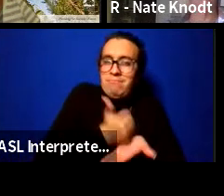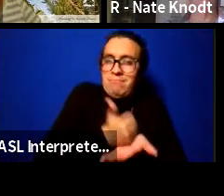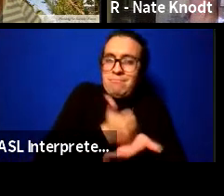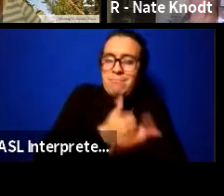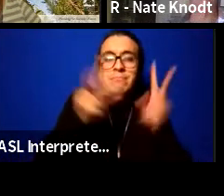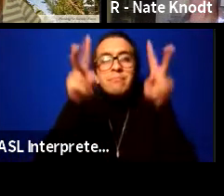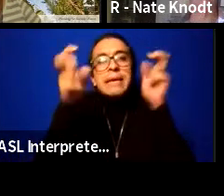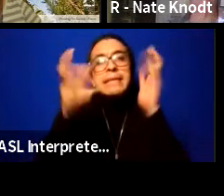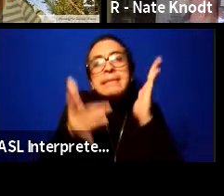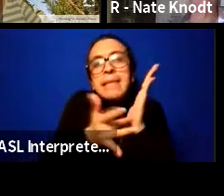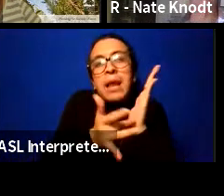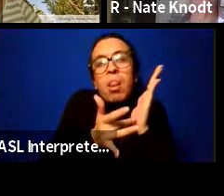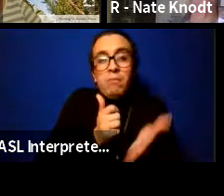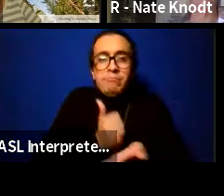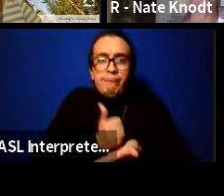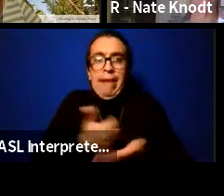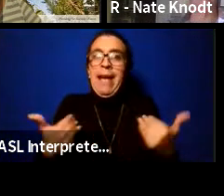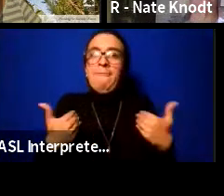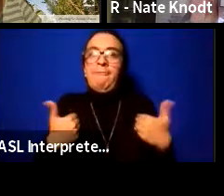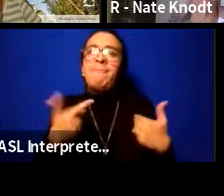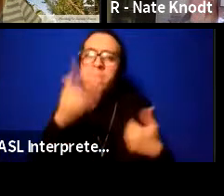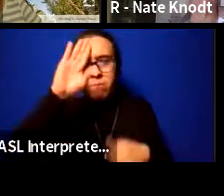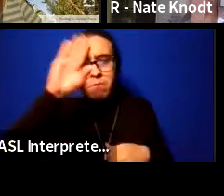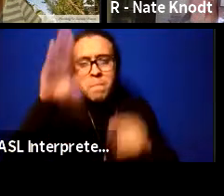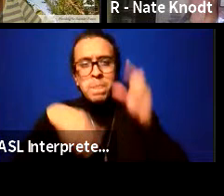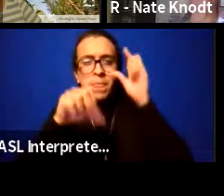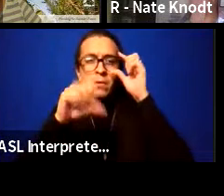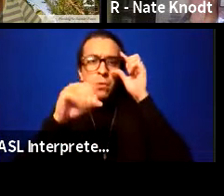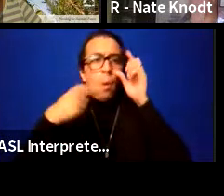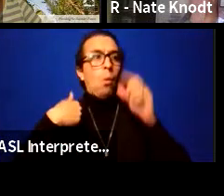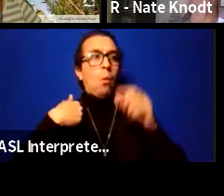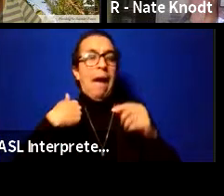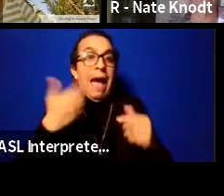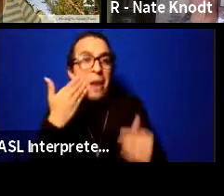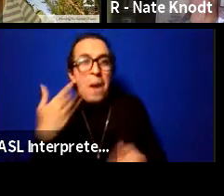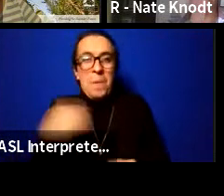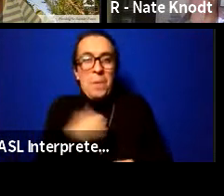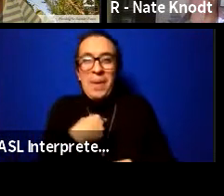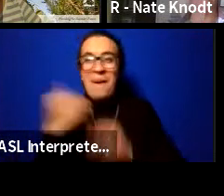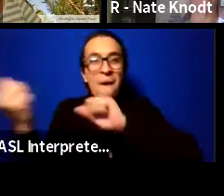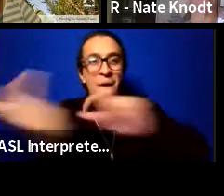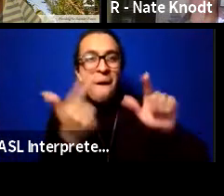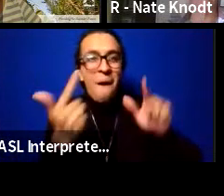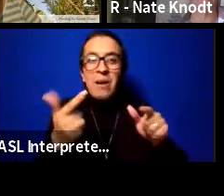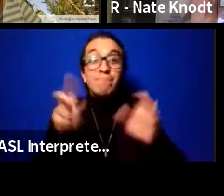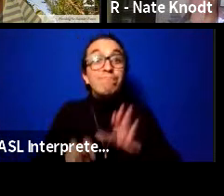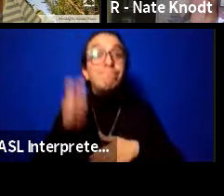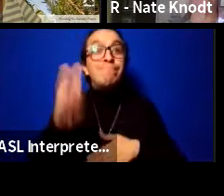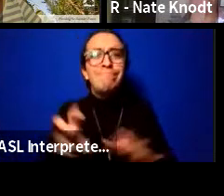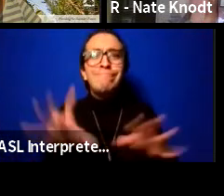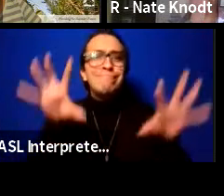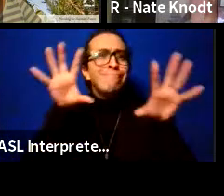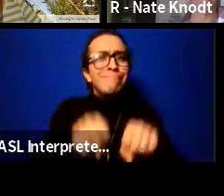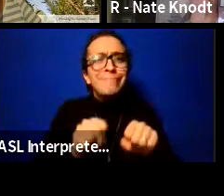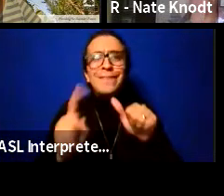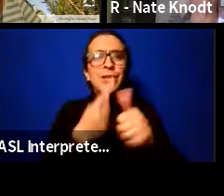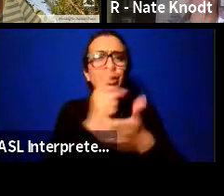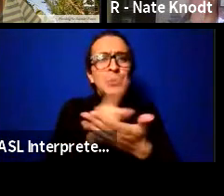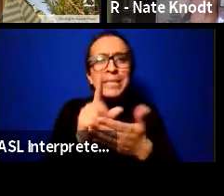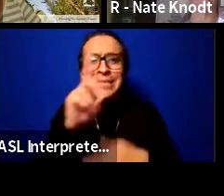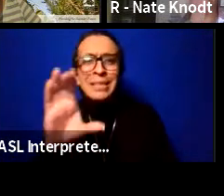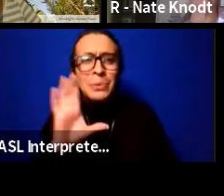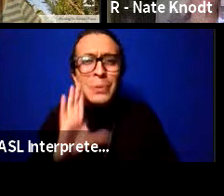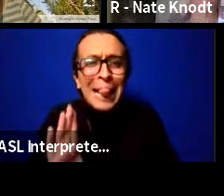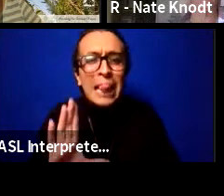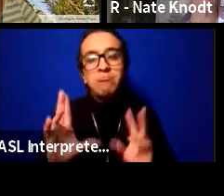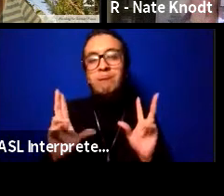can't, we can't all say, okay, we all want to have our first meeting the first week of December. So there will be probably a